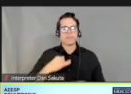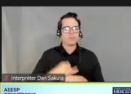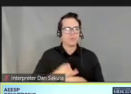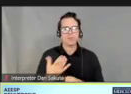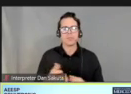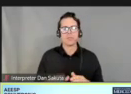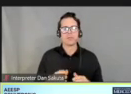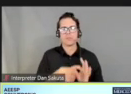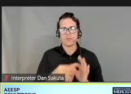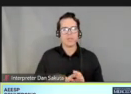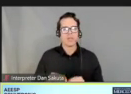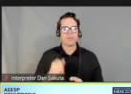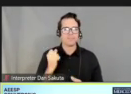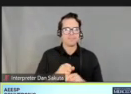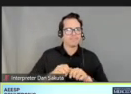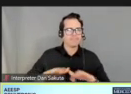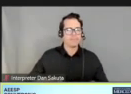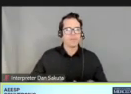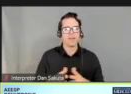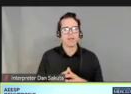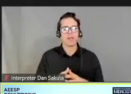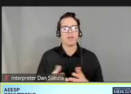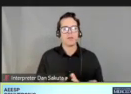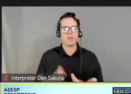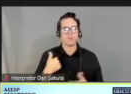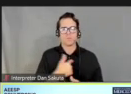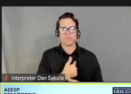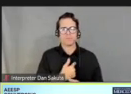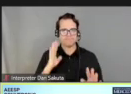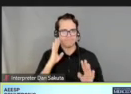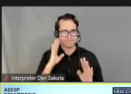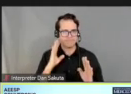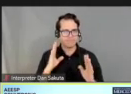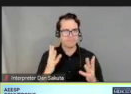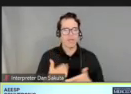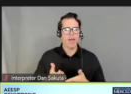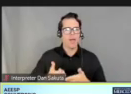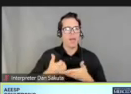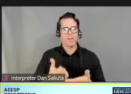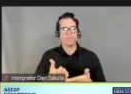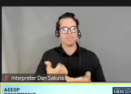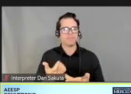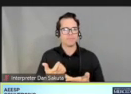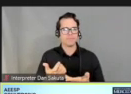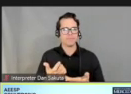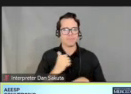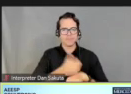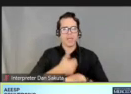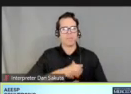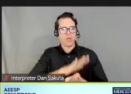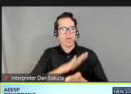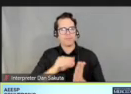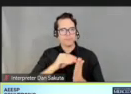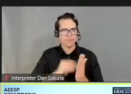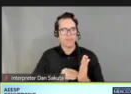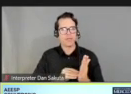this pandemic, and generated and helped generate documents that pertain to the state of the